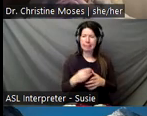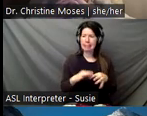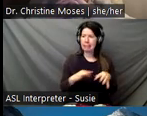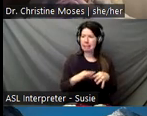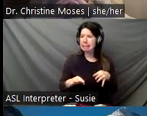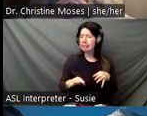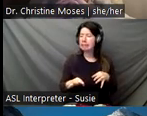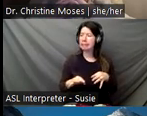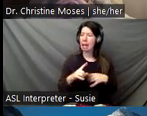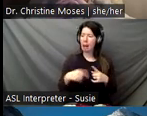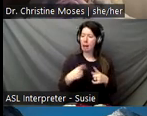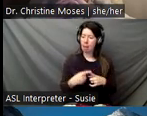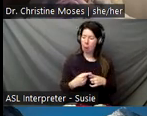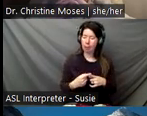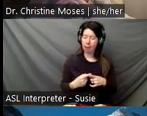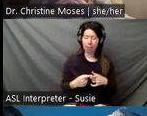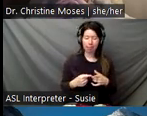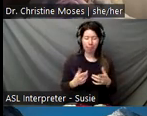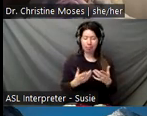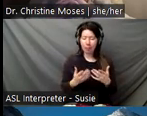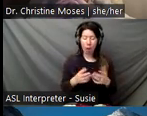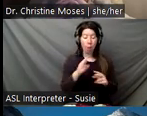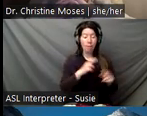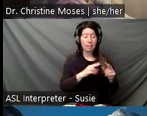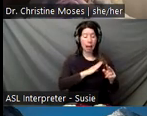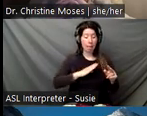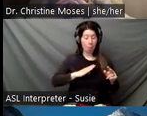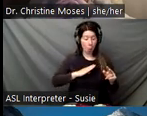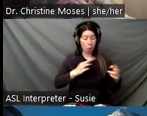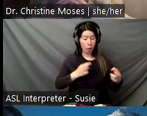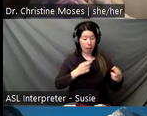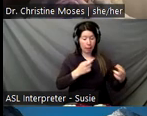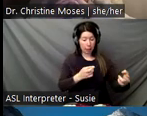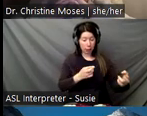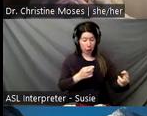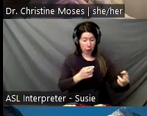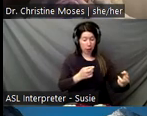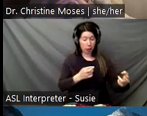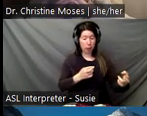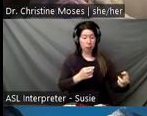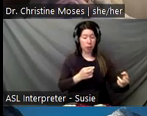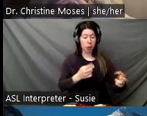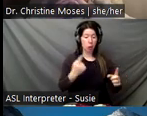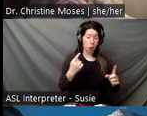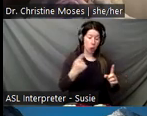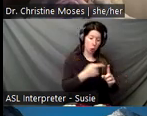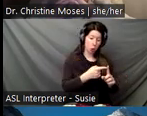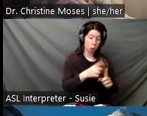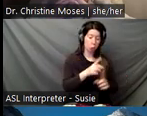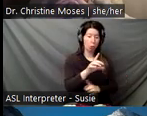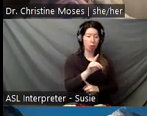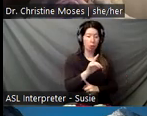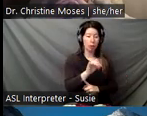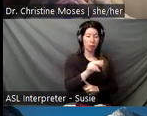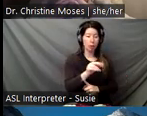that their recommendations, that Oversight Board recommendations to directives, the directives